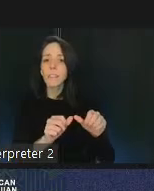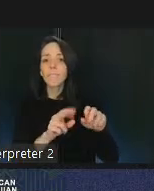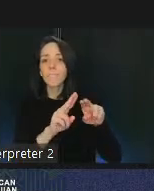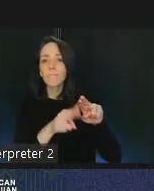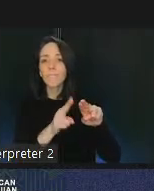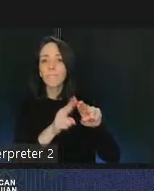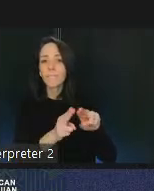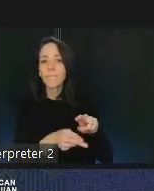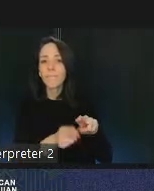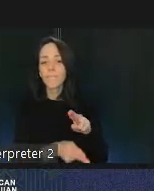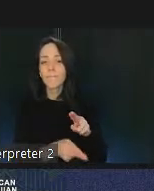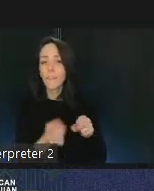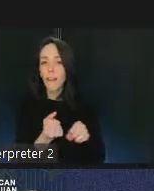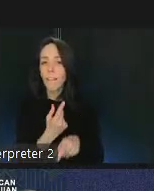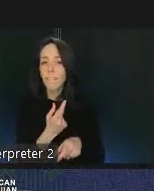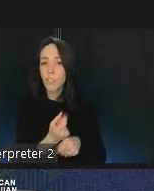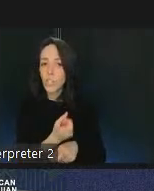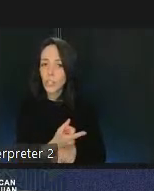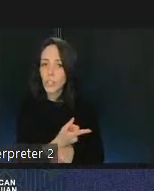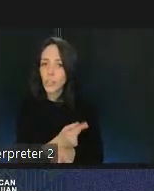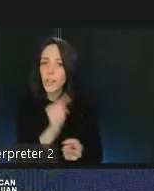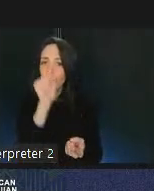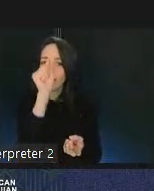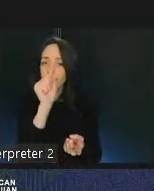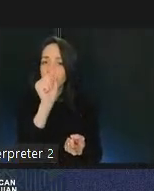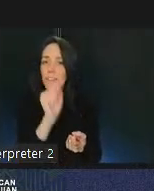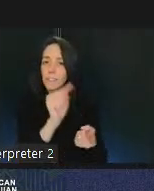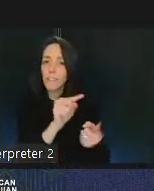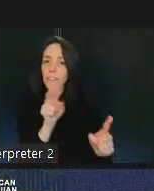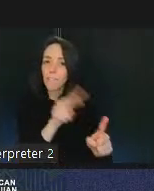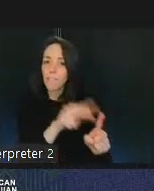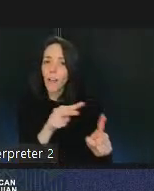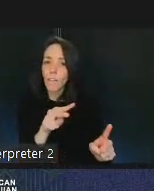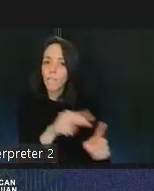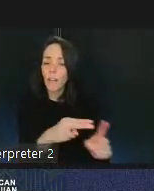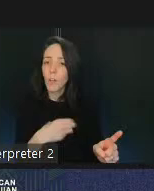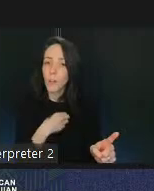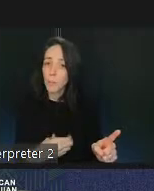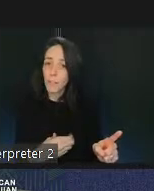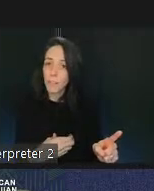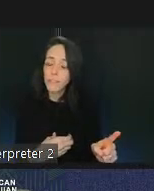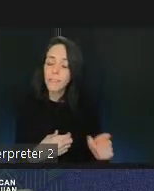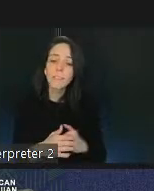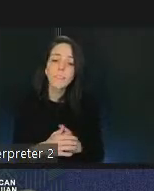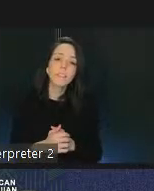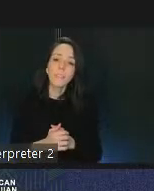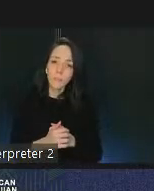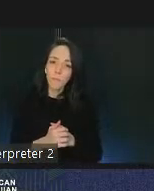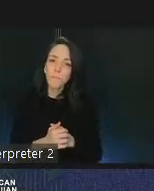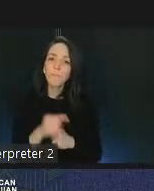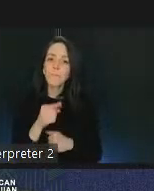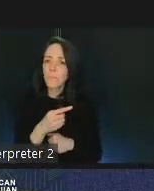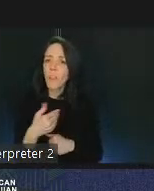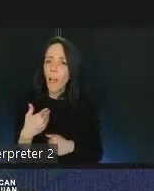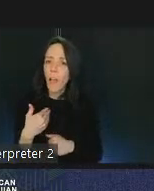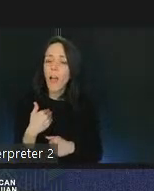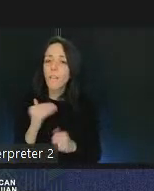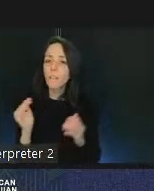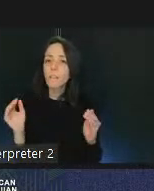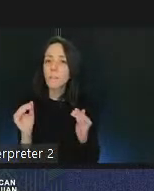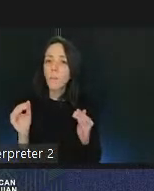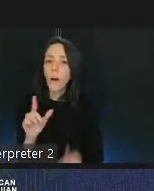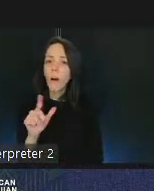year. While COVID-19 has impacted the ability to conduct small claims trials, there has been some use of